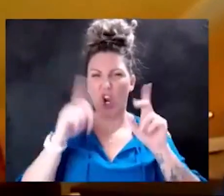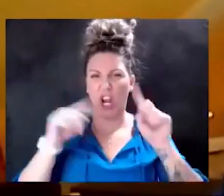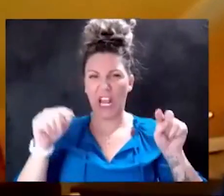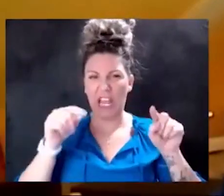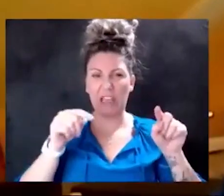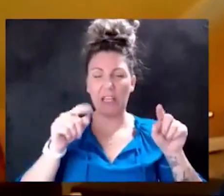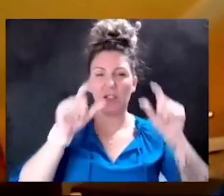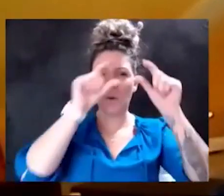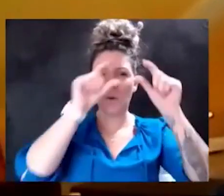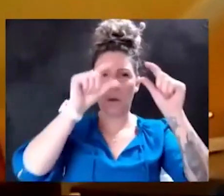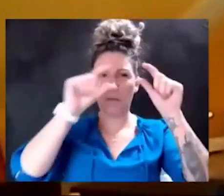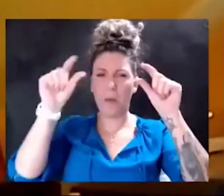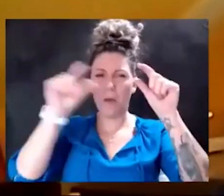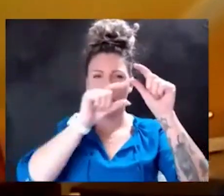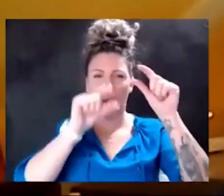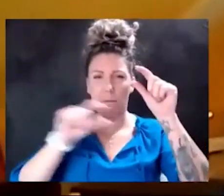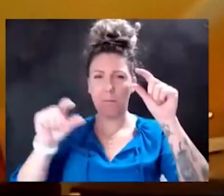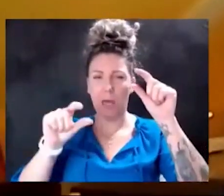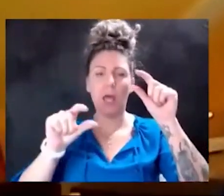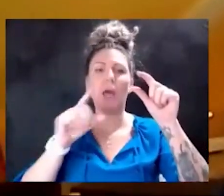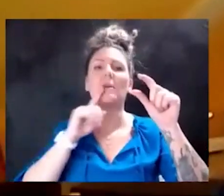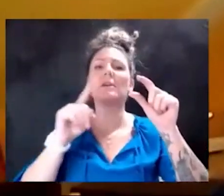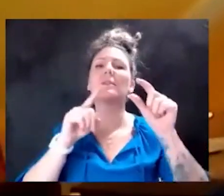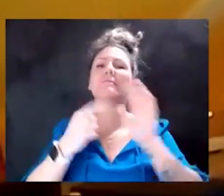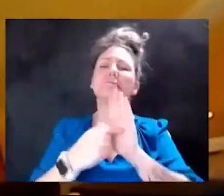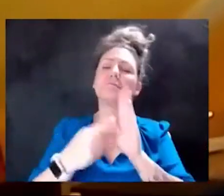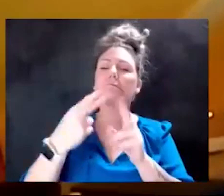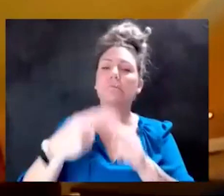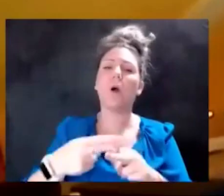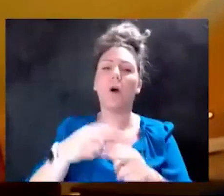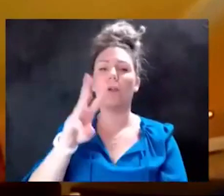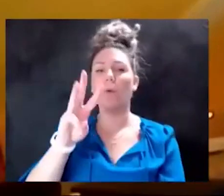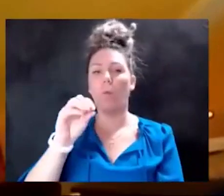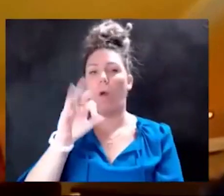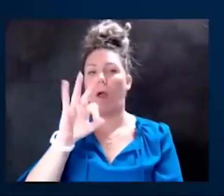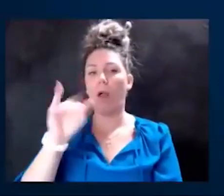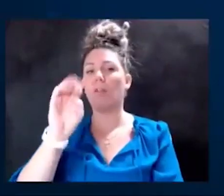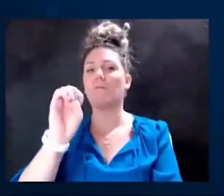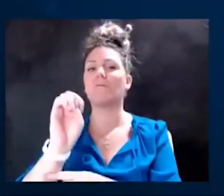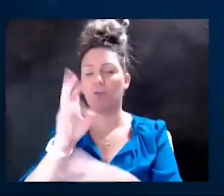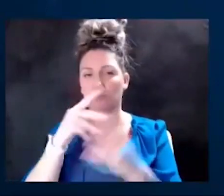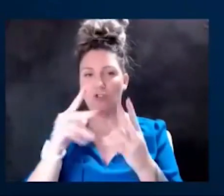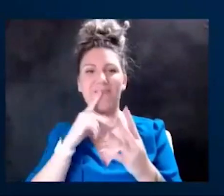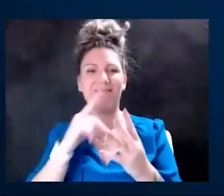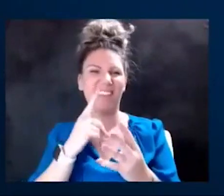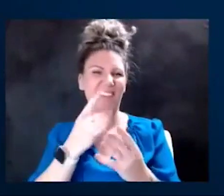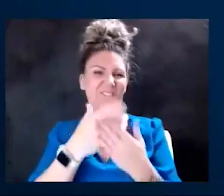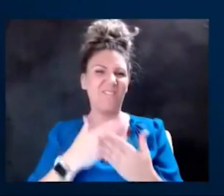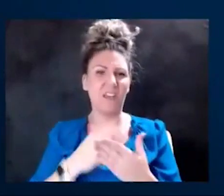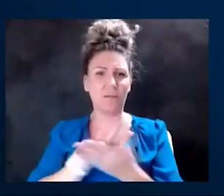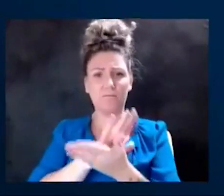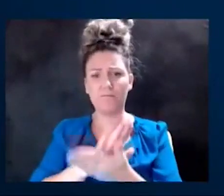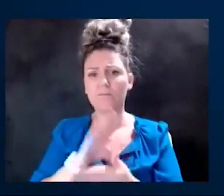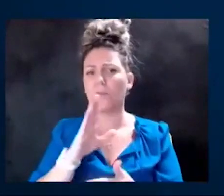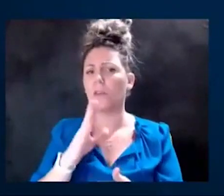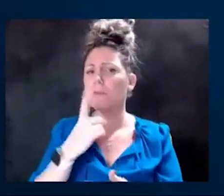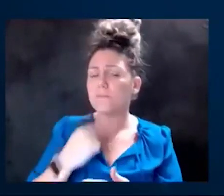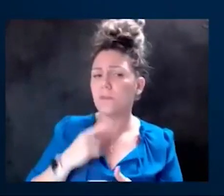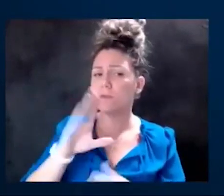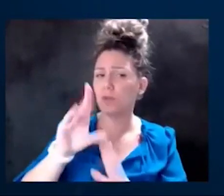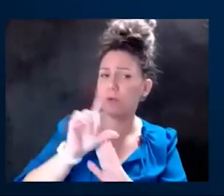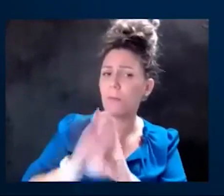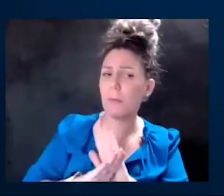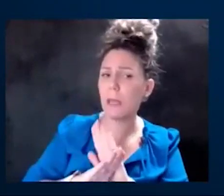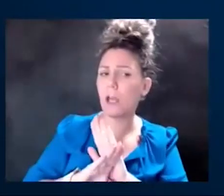So we would call that a waffle chart. And you can see an example of that in the fact sheet that we put together. Hey, Dr. Evergreen, really quickly, tell us your background a little bit more. What